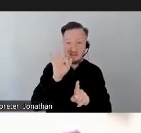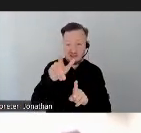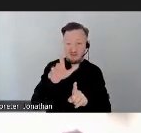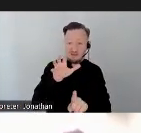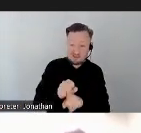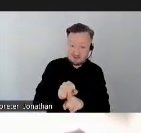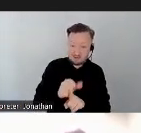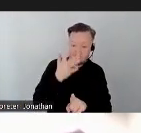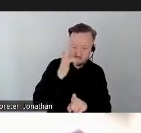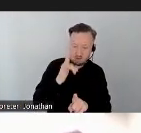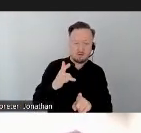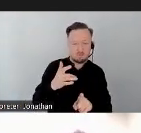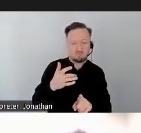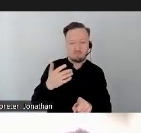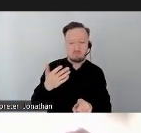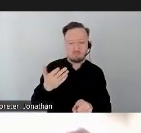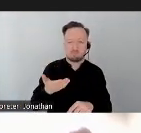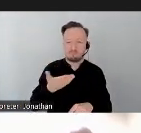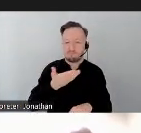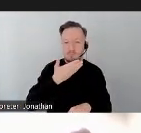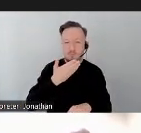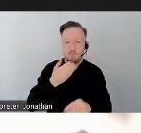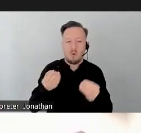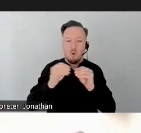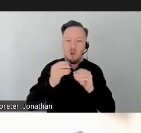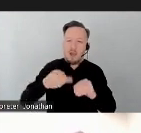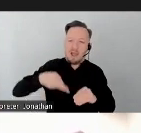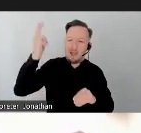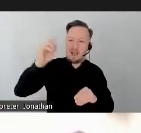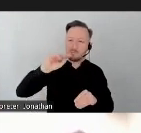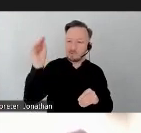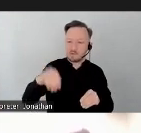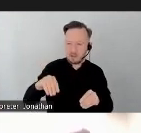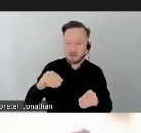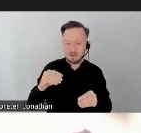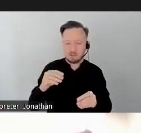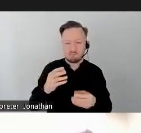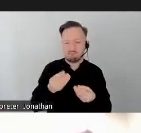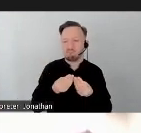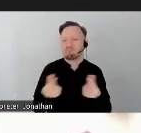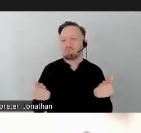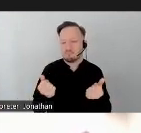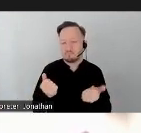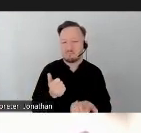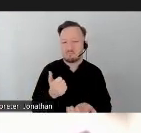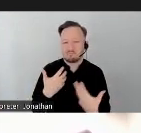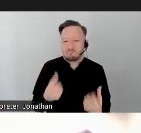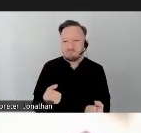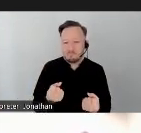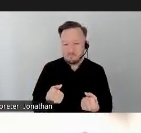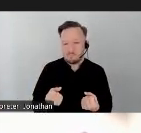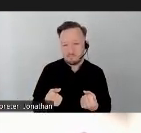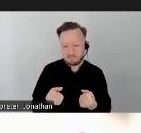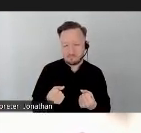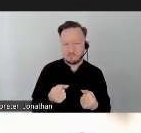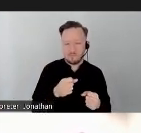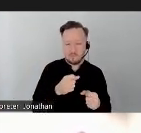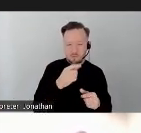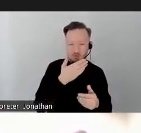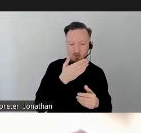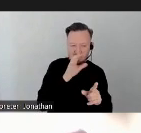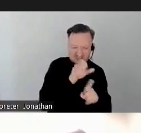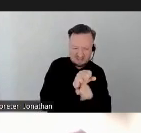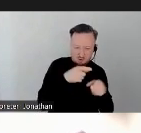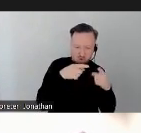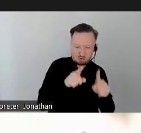the symptoms or if the cancer is caught in the earliest, stage 1 or stage 2. So we have been for the last couple